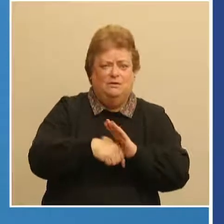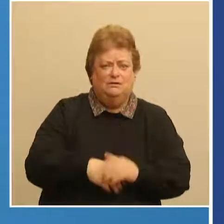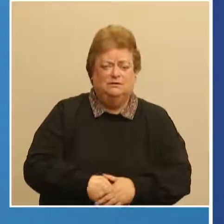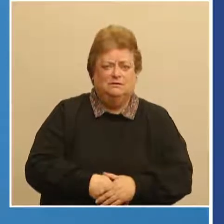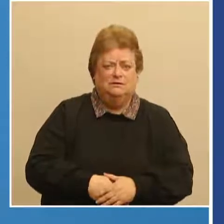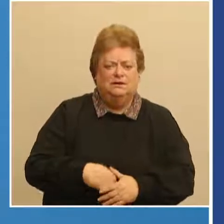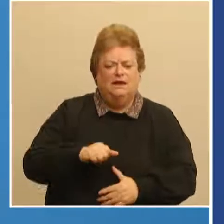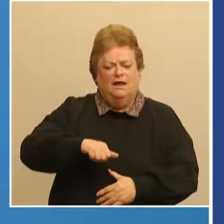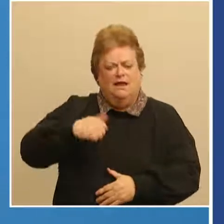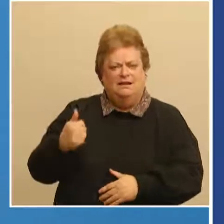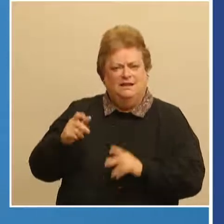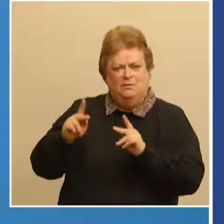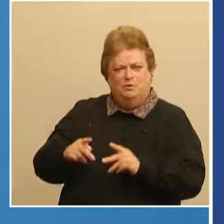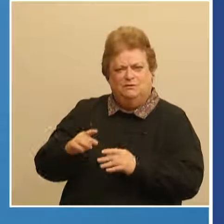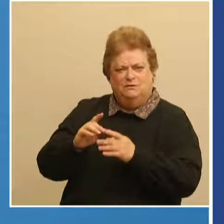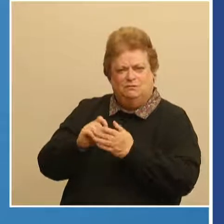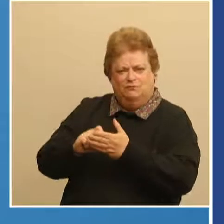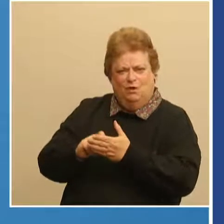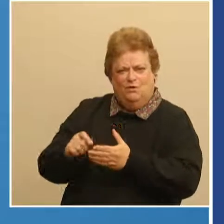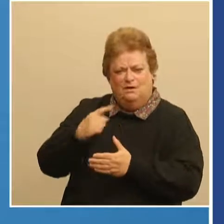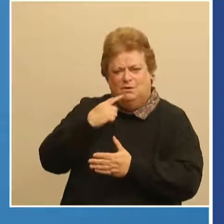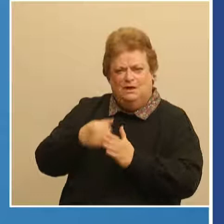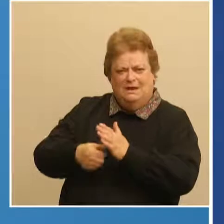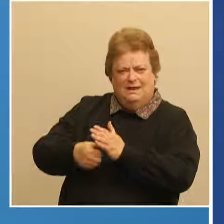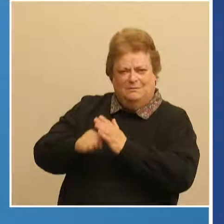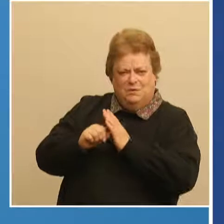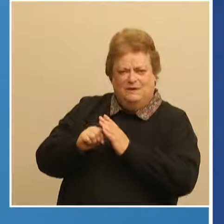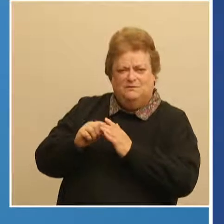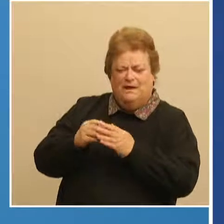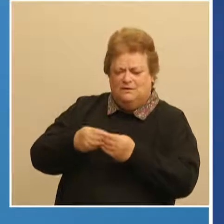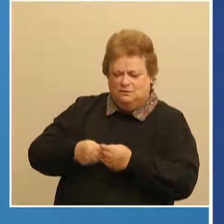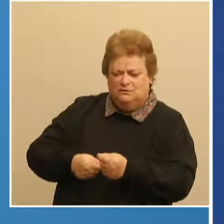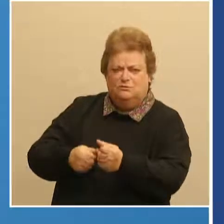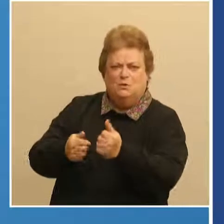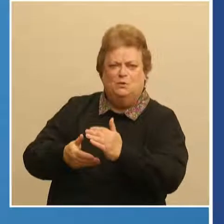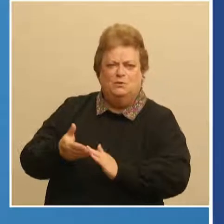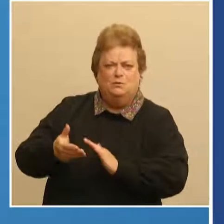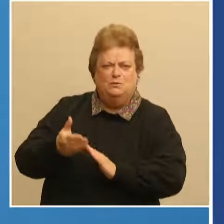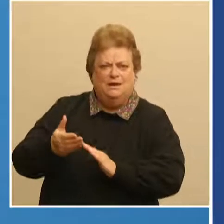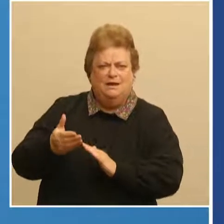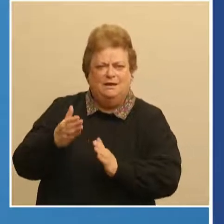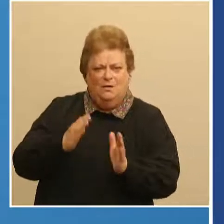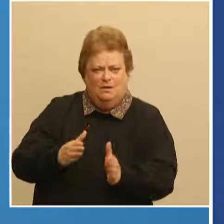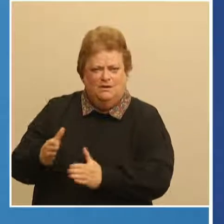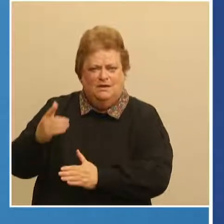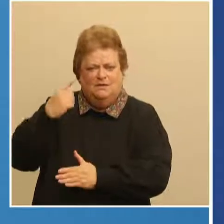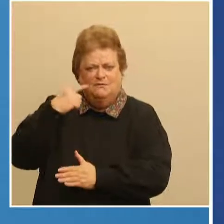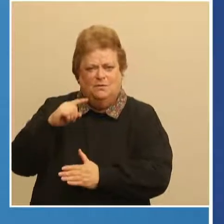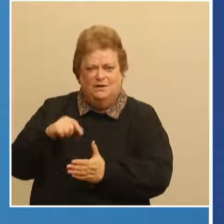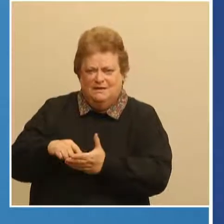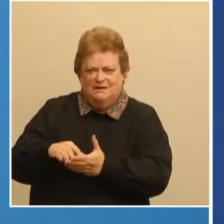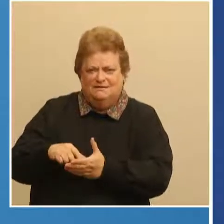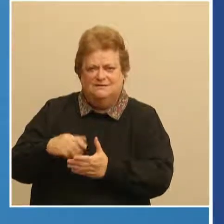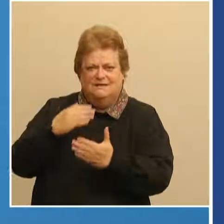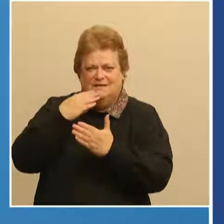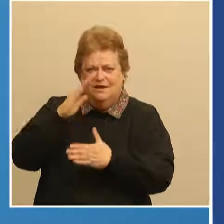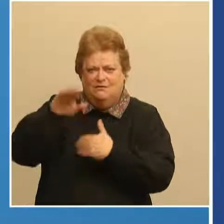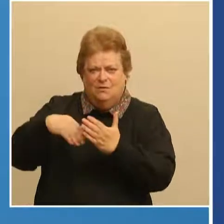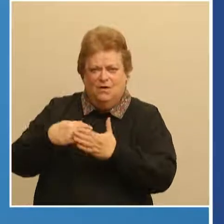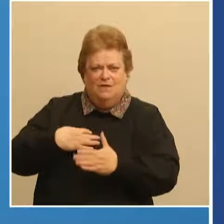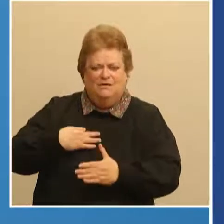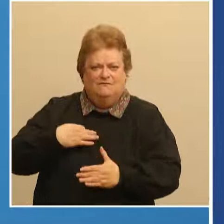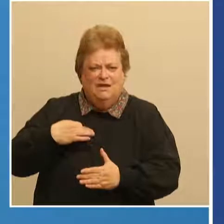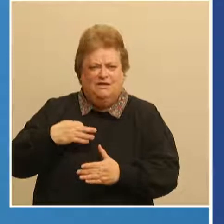another person shared, we were very impressed by the smooth running organization of such an undertaking. Thanks to all the volunteers